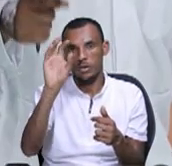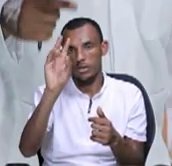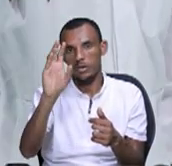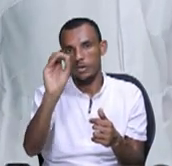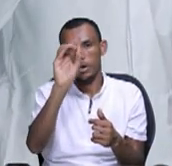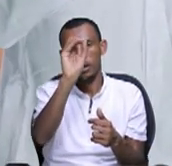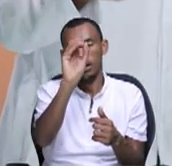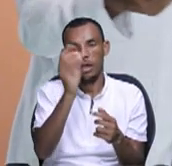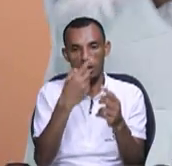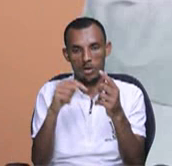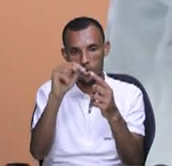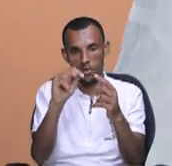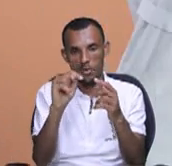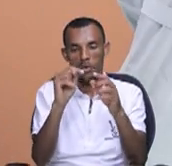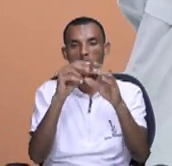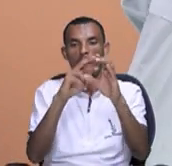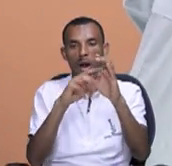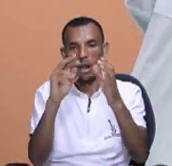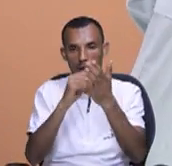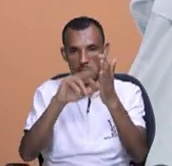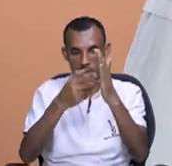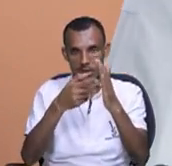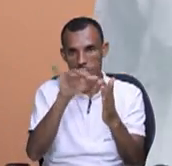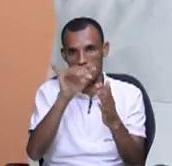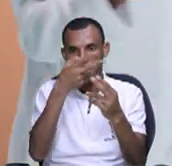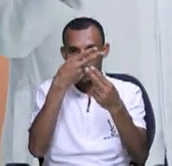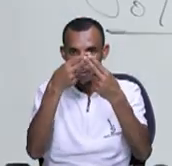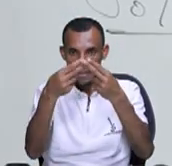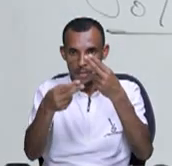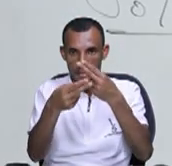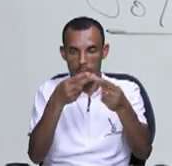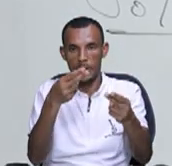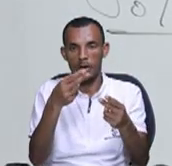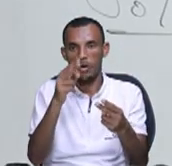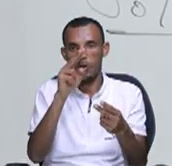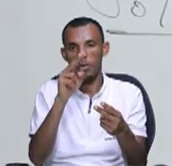degree is converted to radian. This means the same as multiplied by